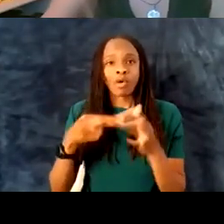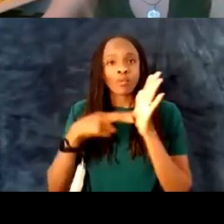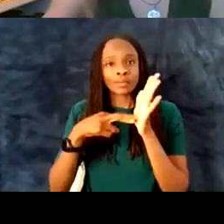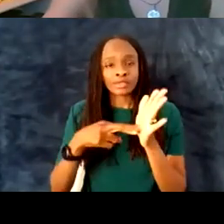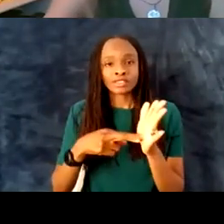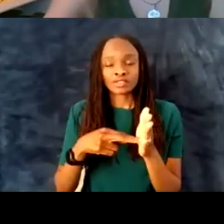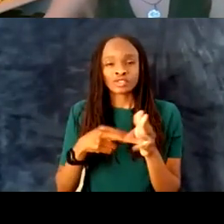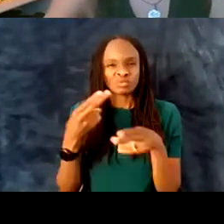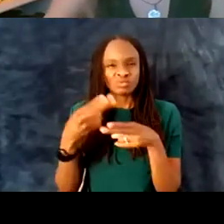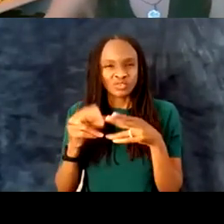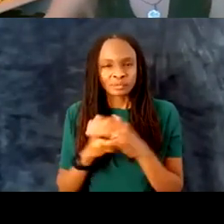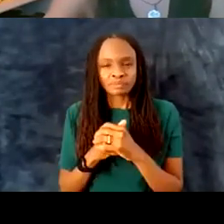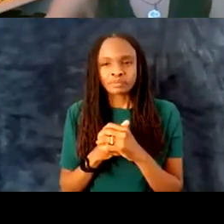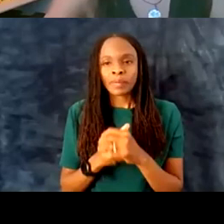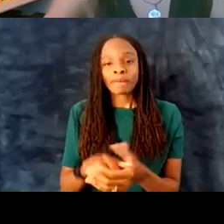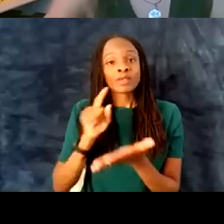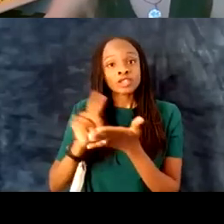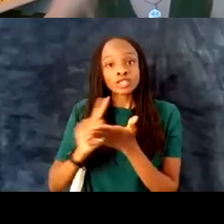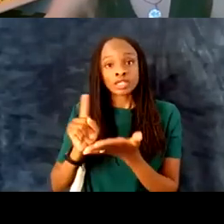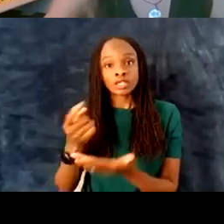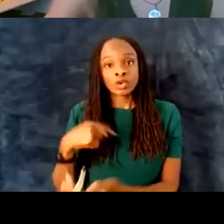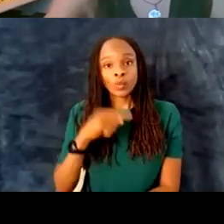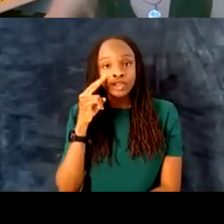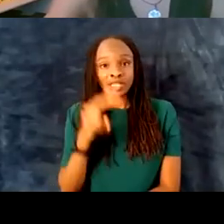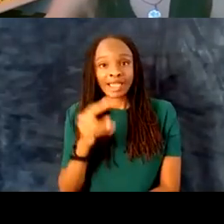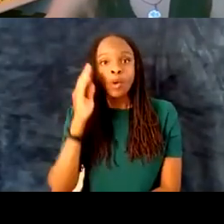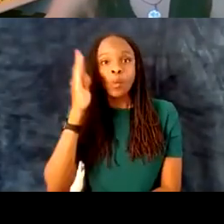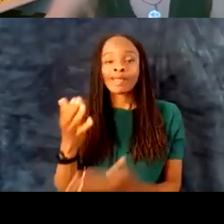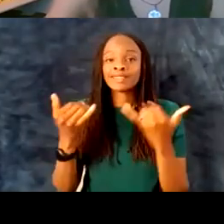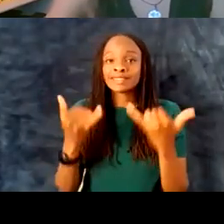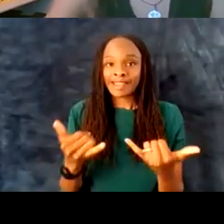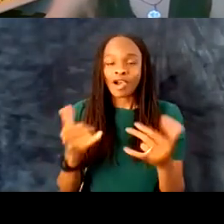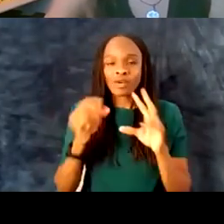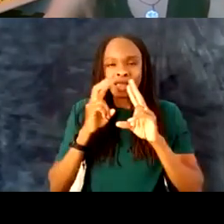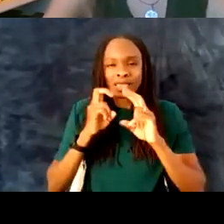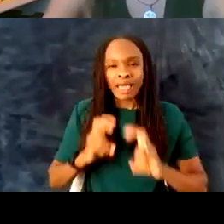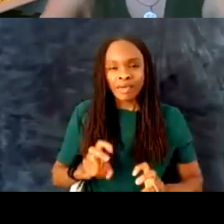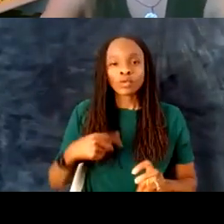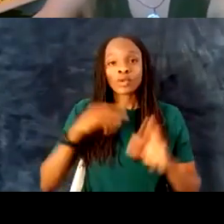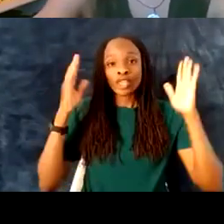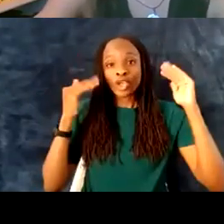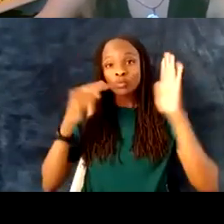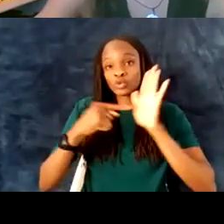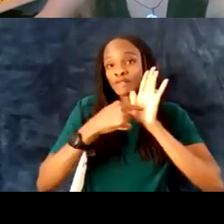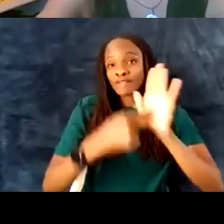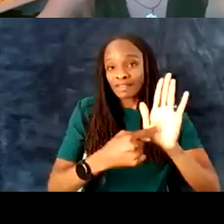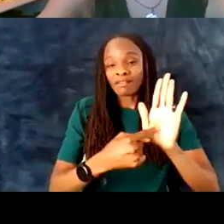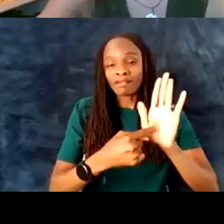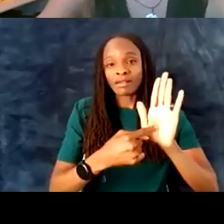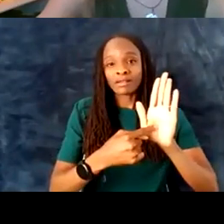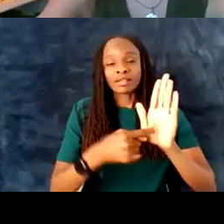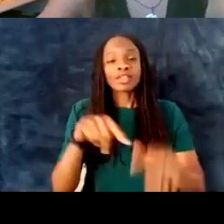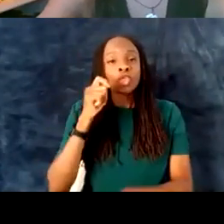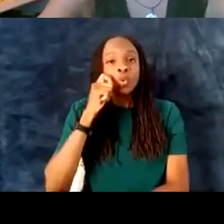briefly, the study we're looking at will now examine and we hope to reveal the